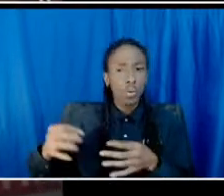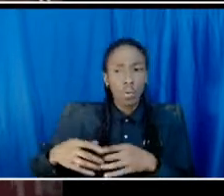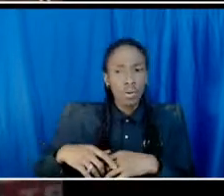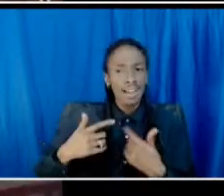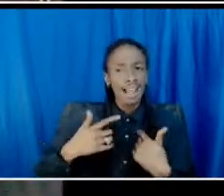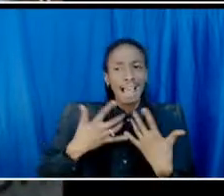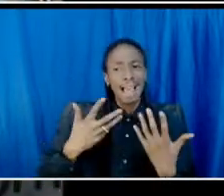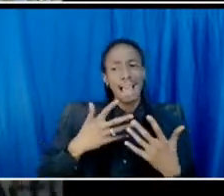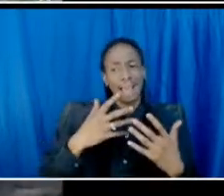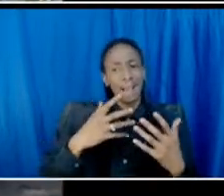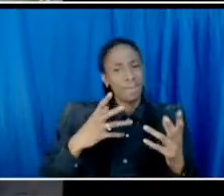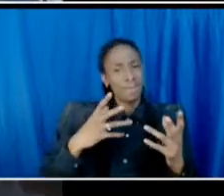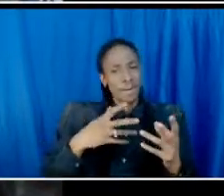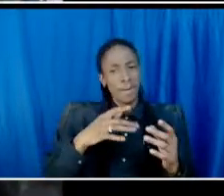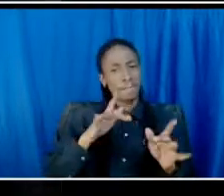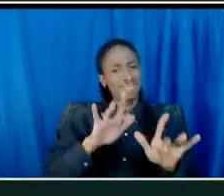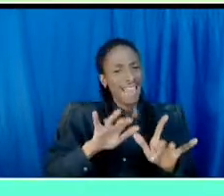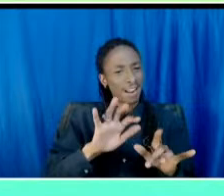courts?